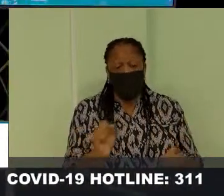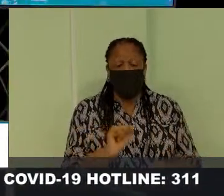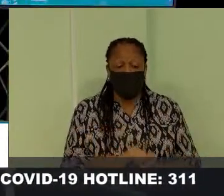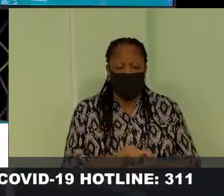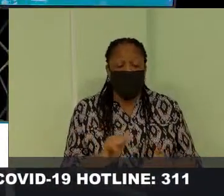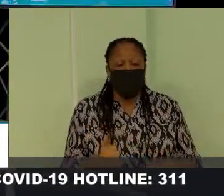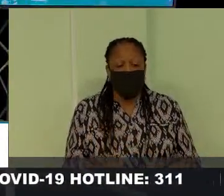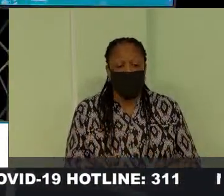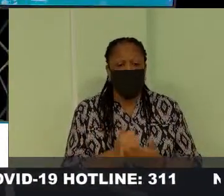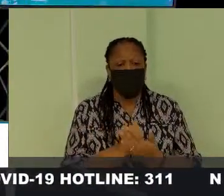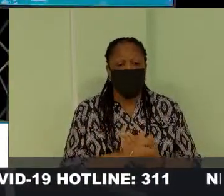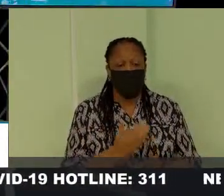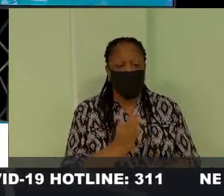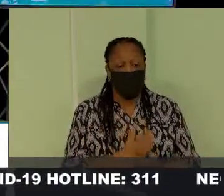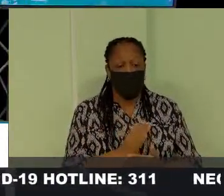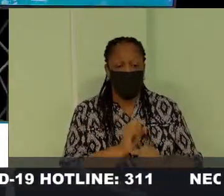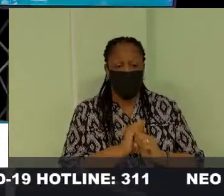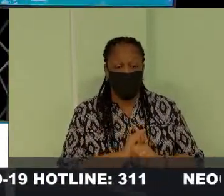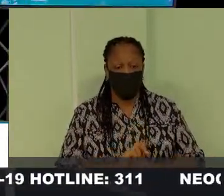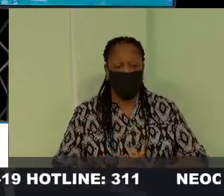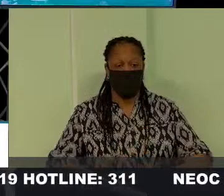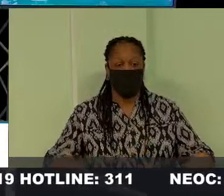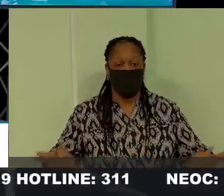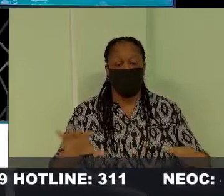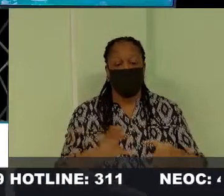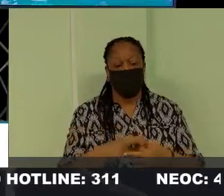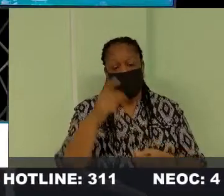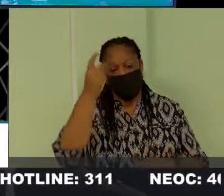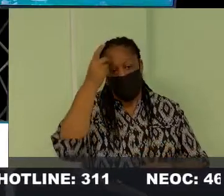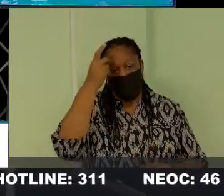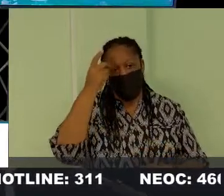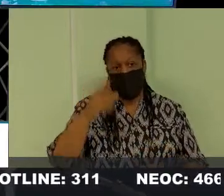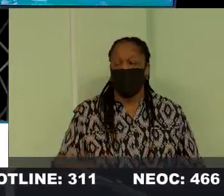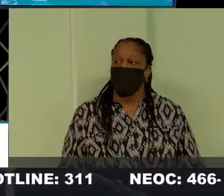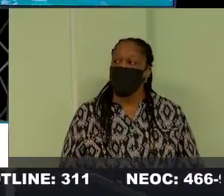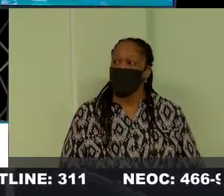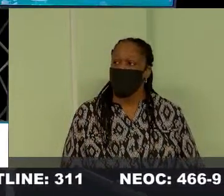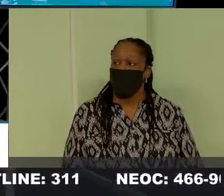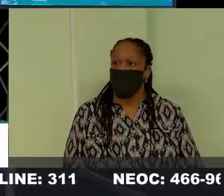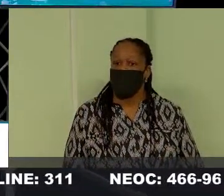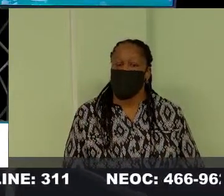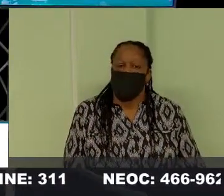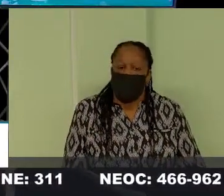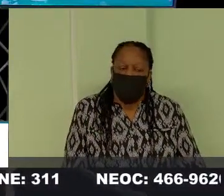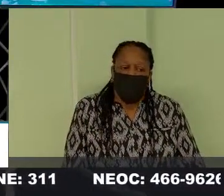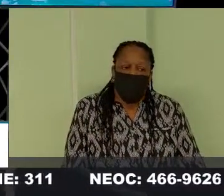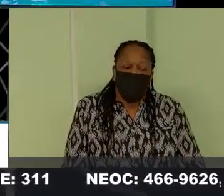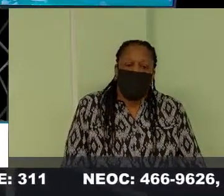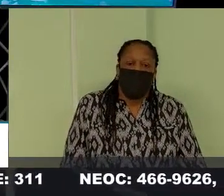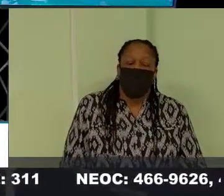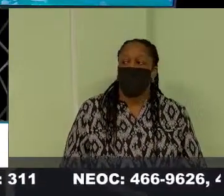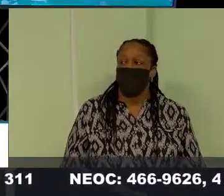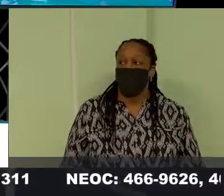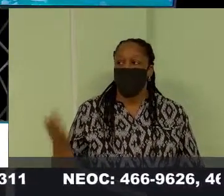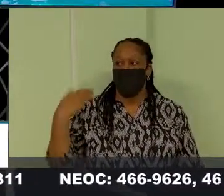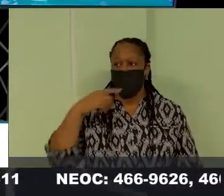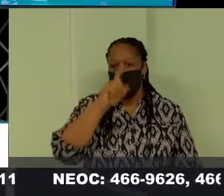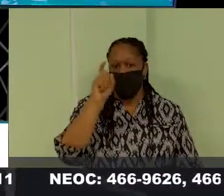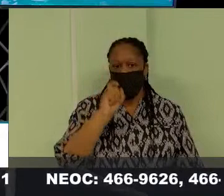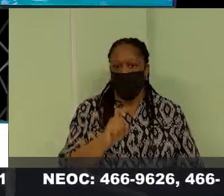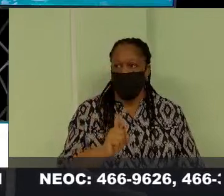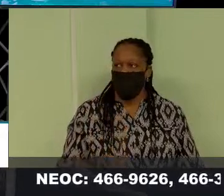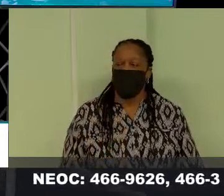Thank you, Dr. Laws and Dr. Wilkinson. There has been talks for many months about an